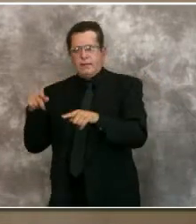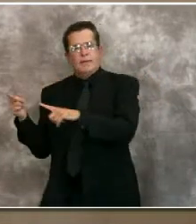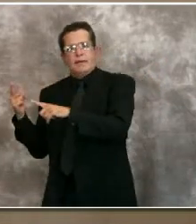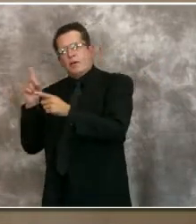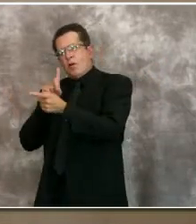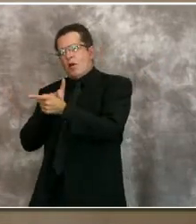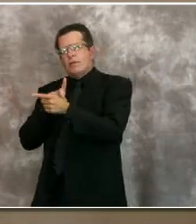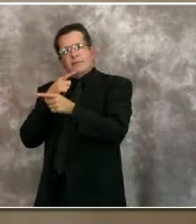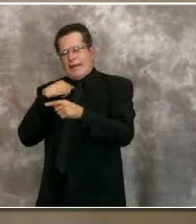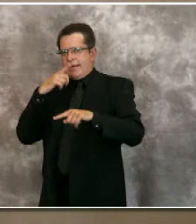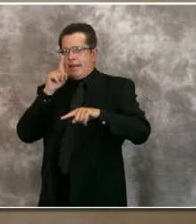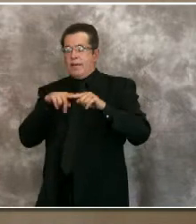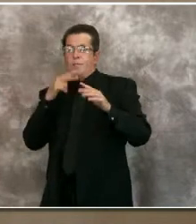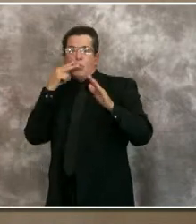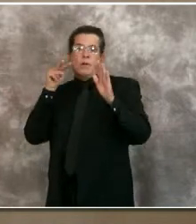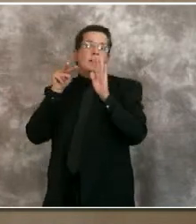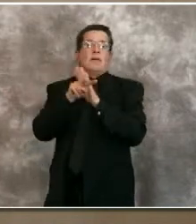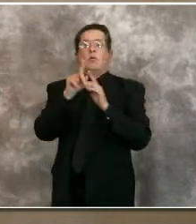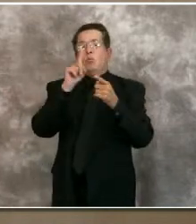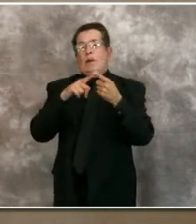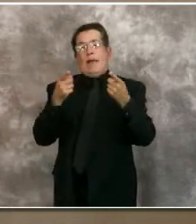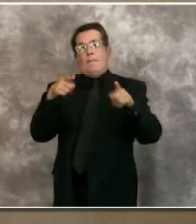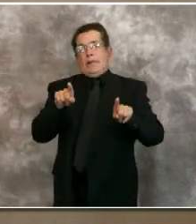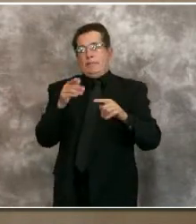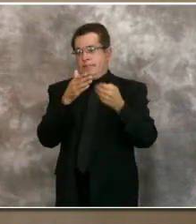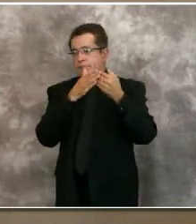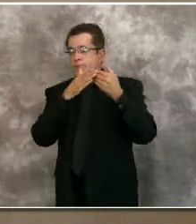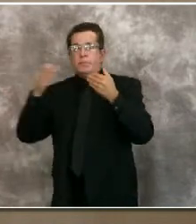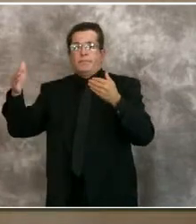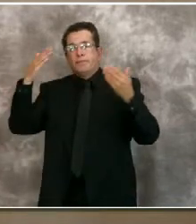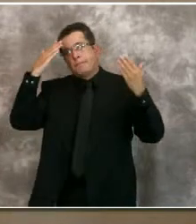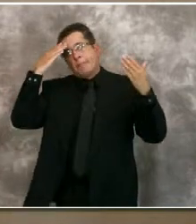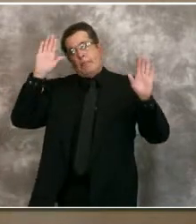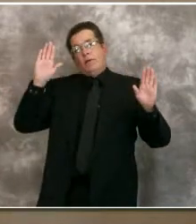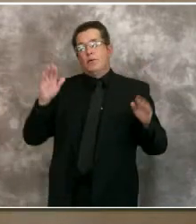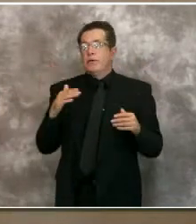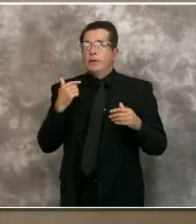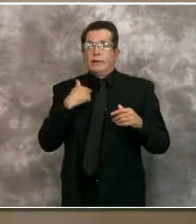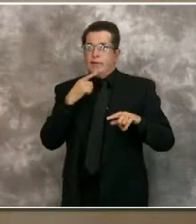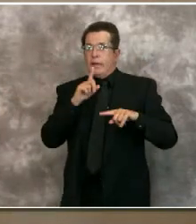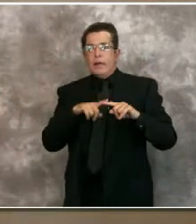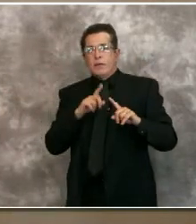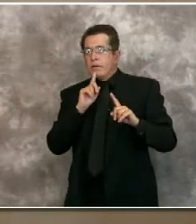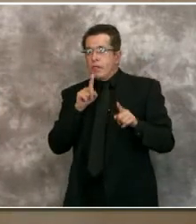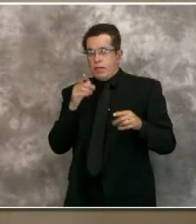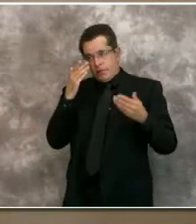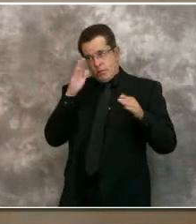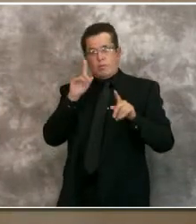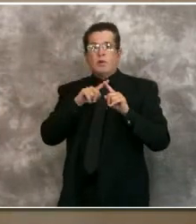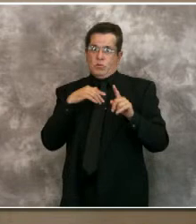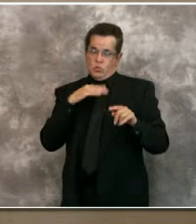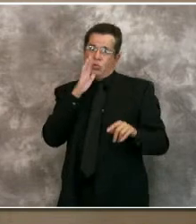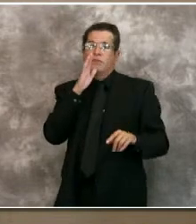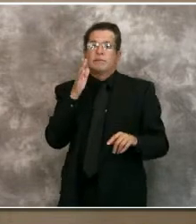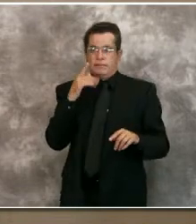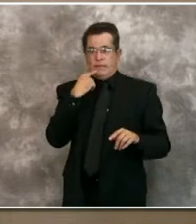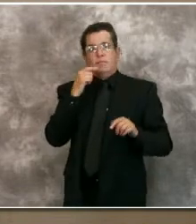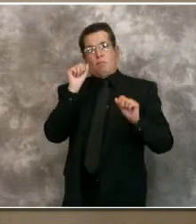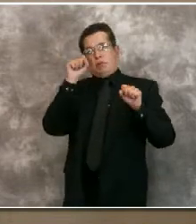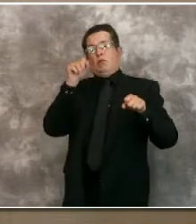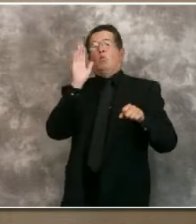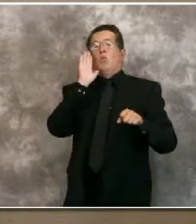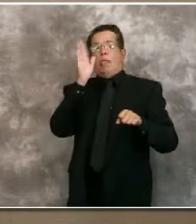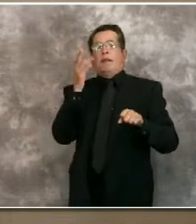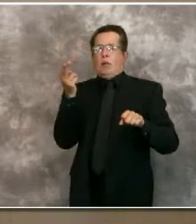what's going to happen. The one thing that we can be reasonably certain of is that we will see increased cases as